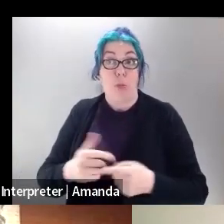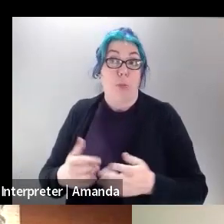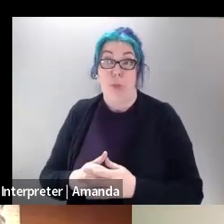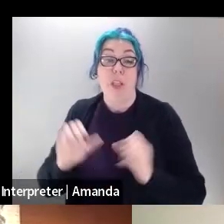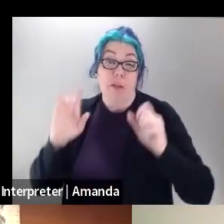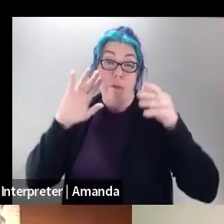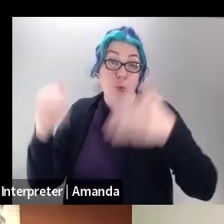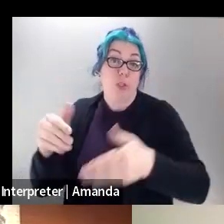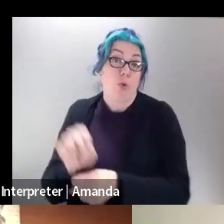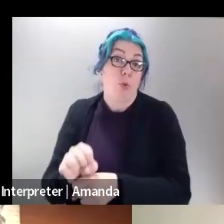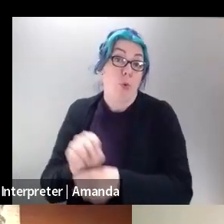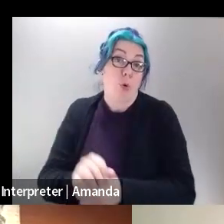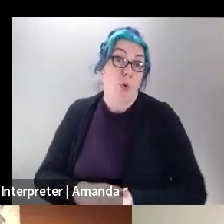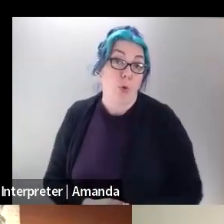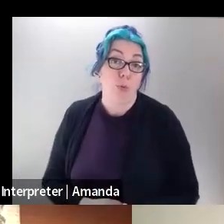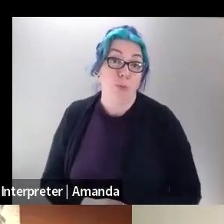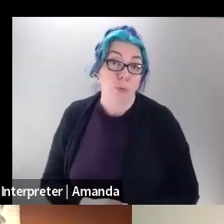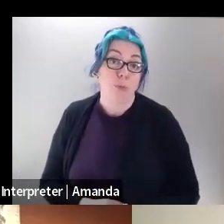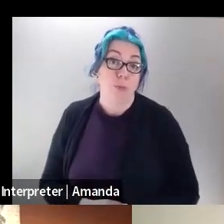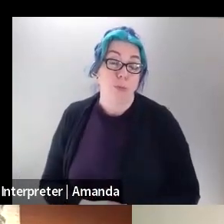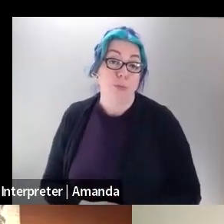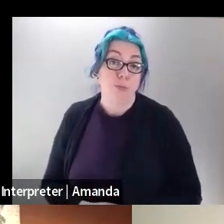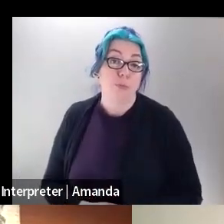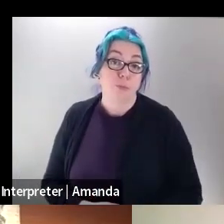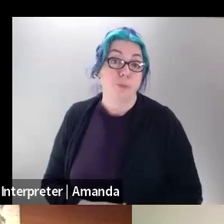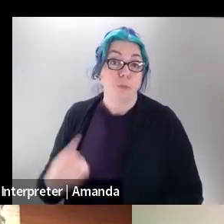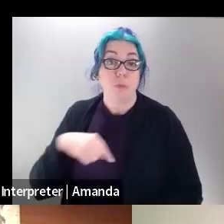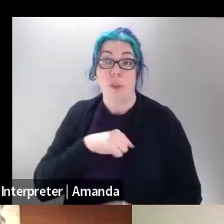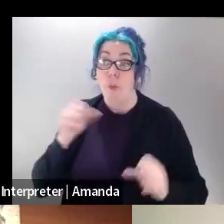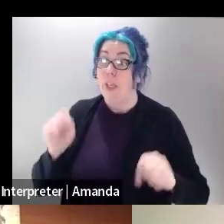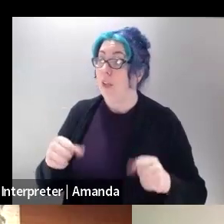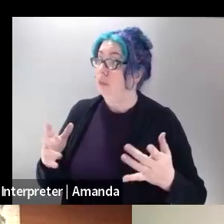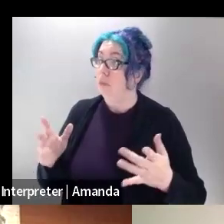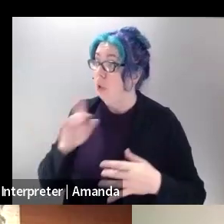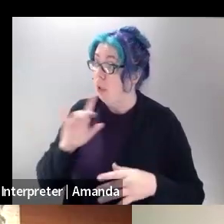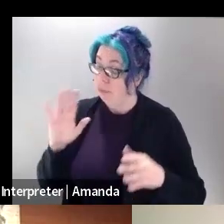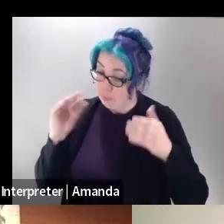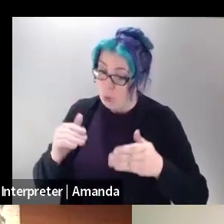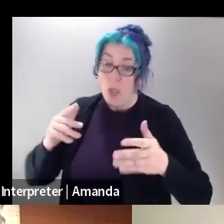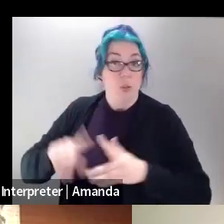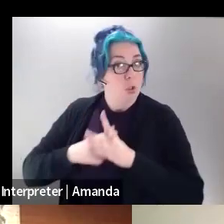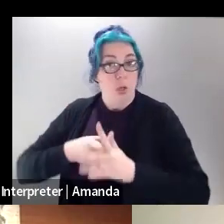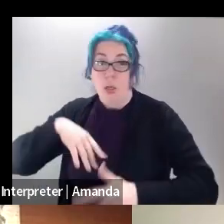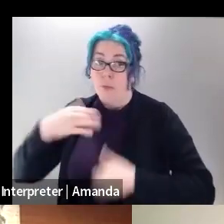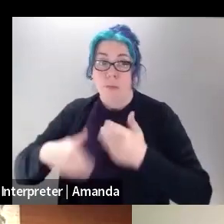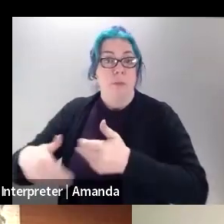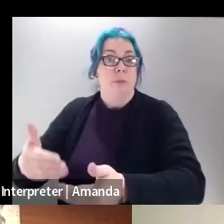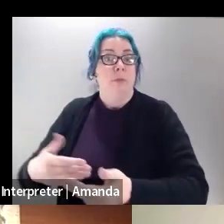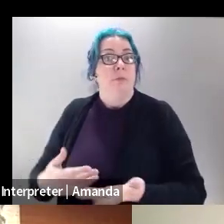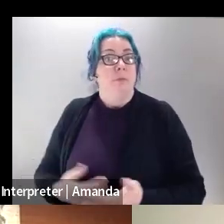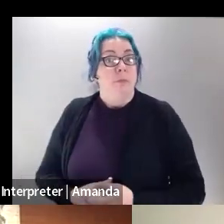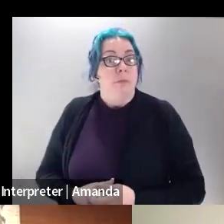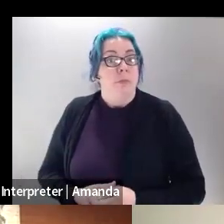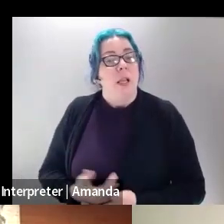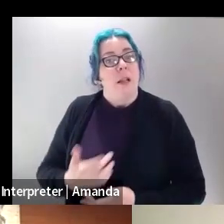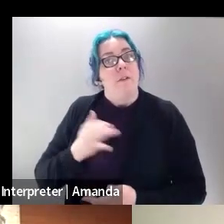It's about like, what we're about to go into, talking about all the valuable,